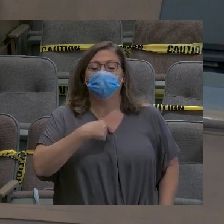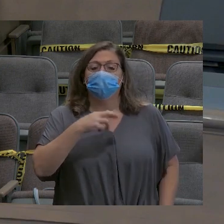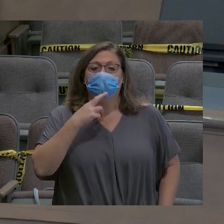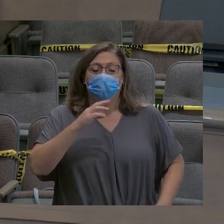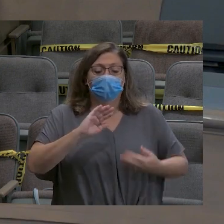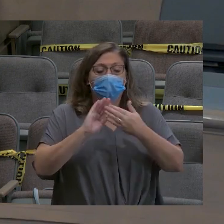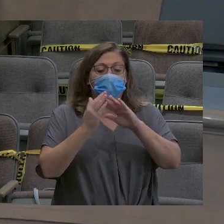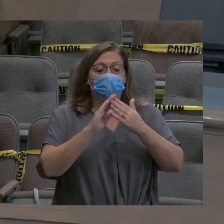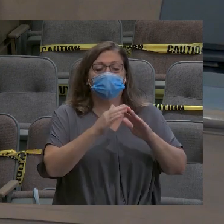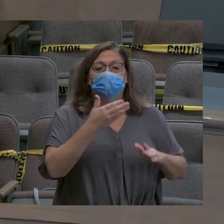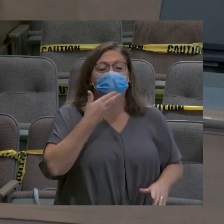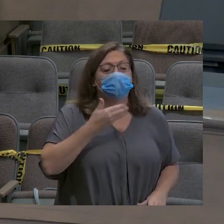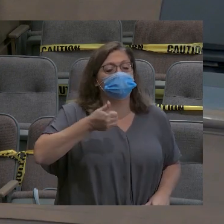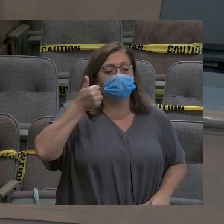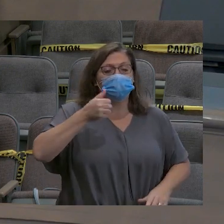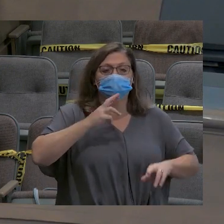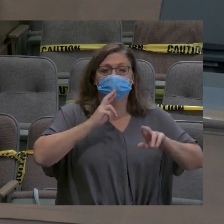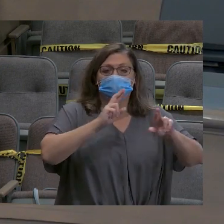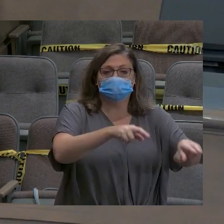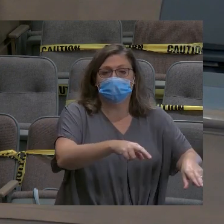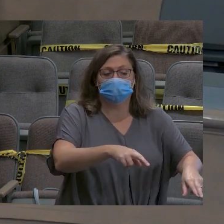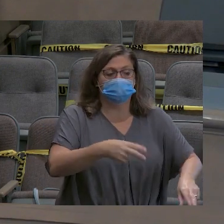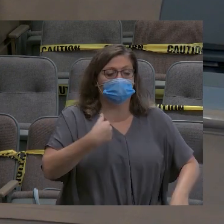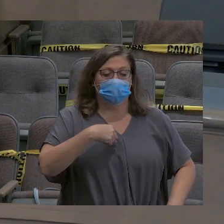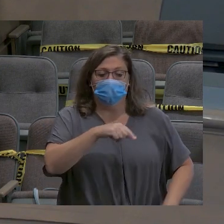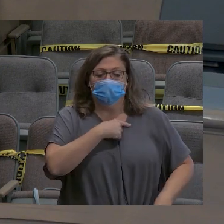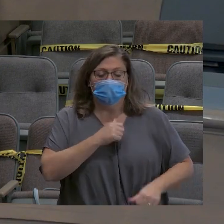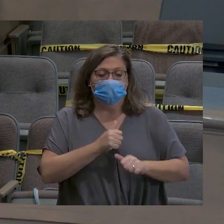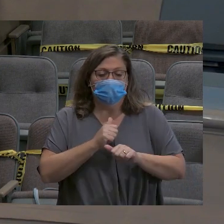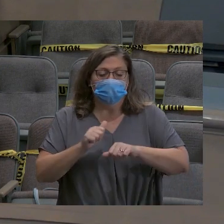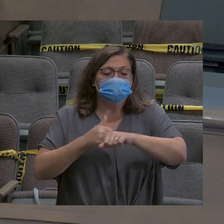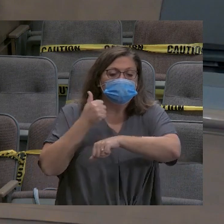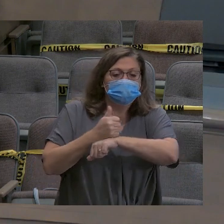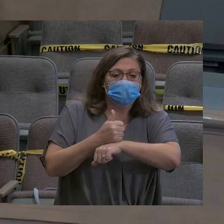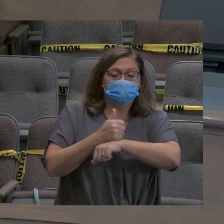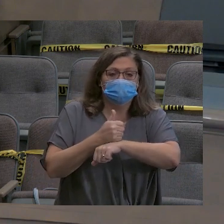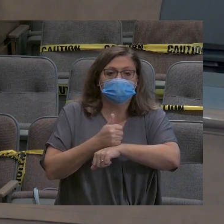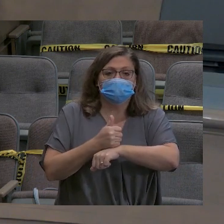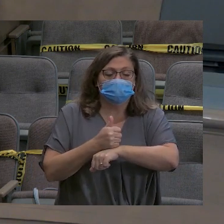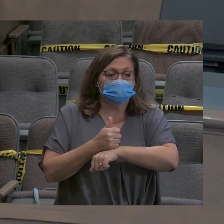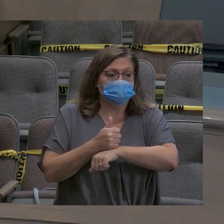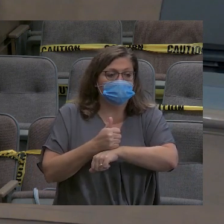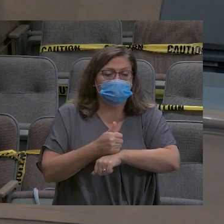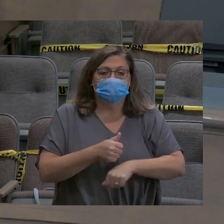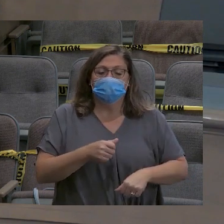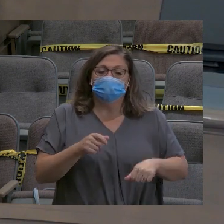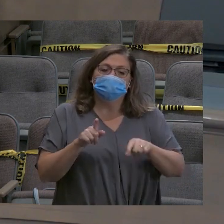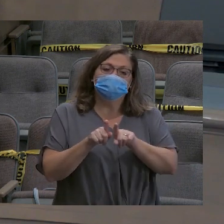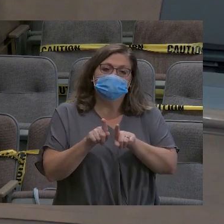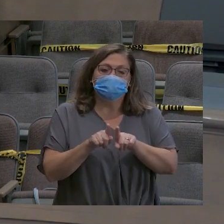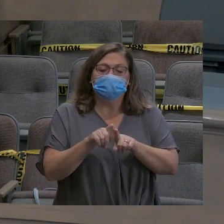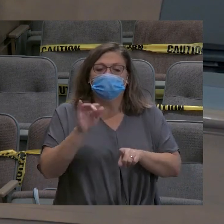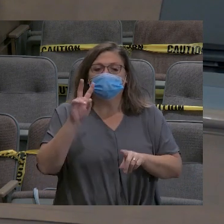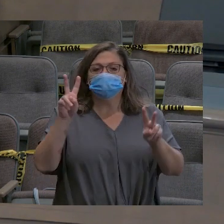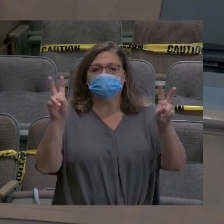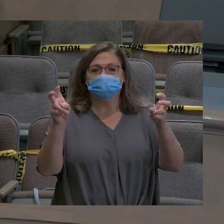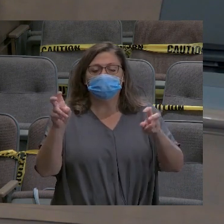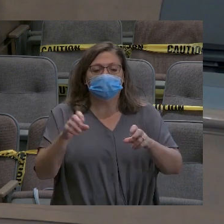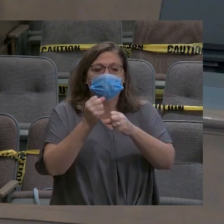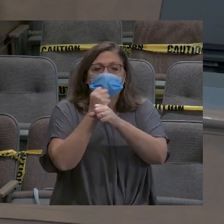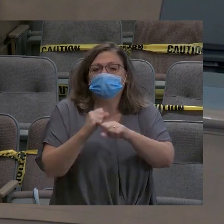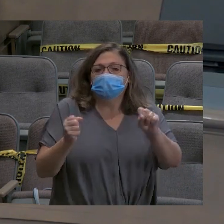that responded best, the community that establishes itself as one of the safest in the community and one